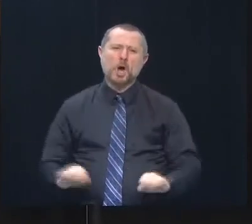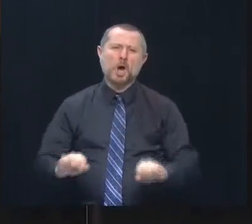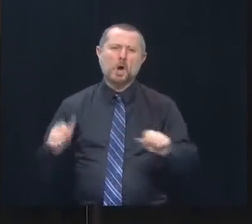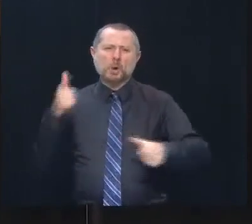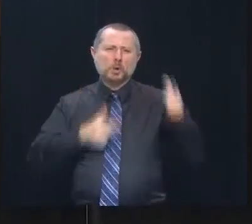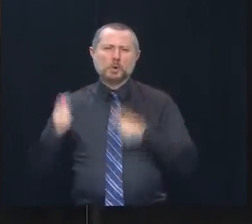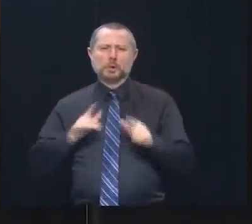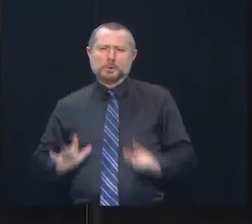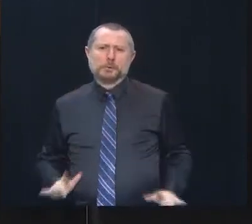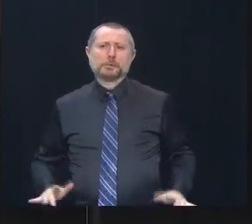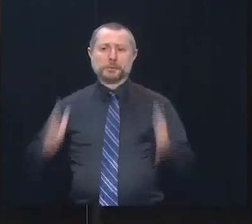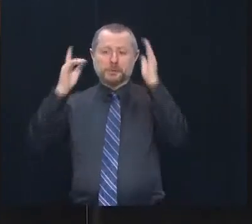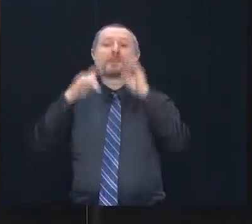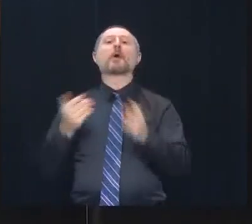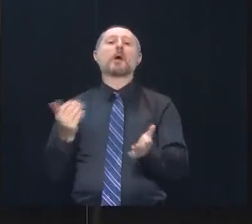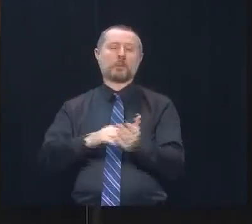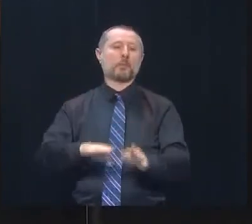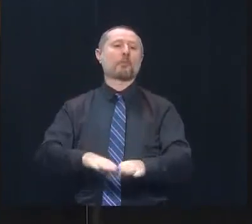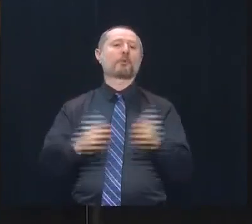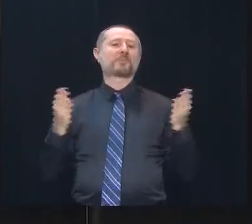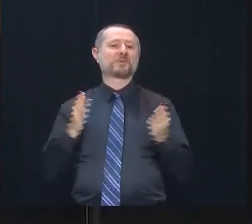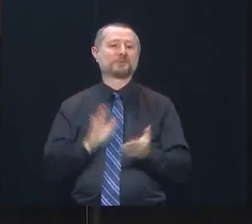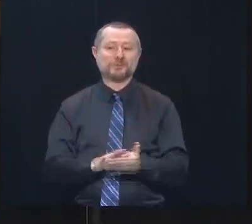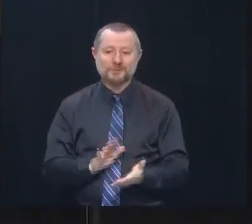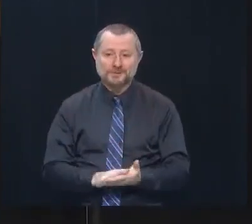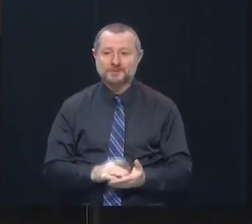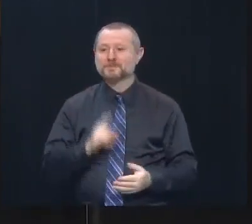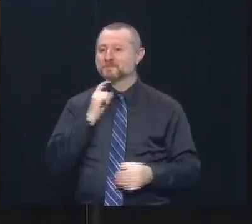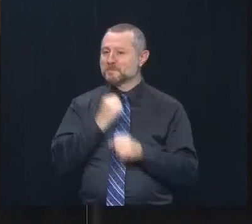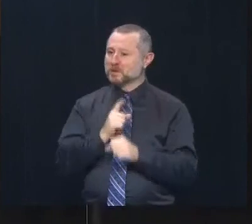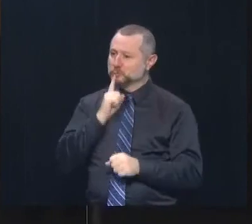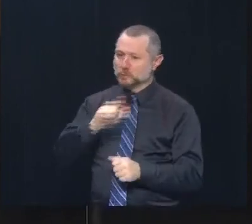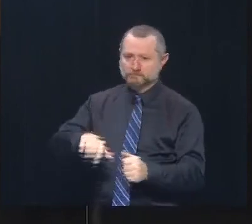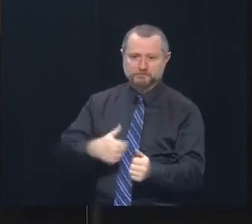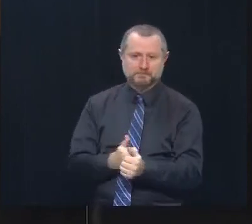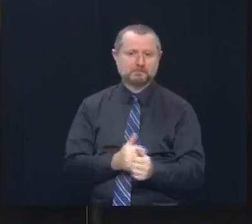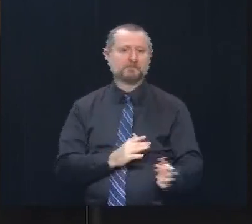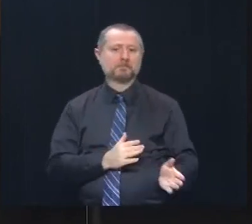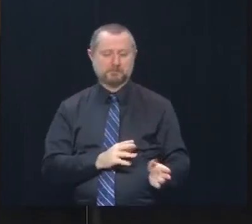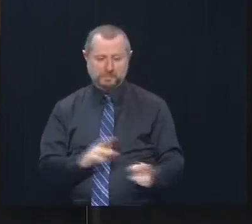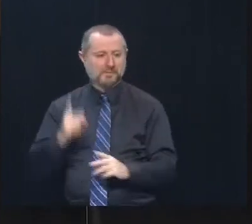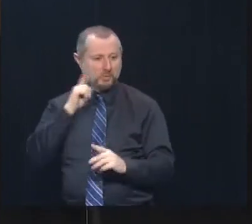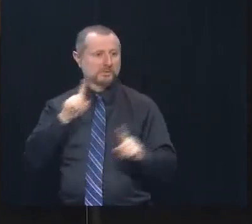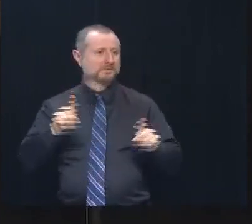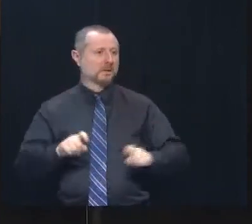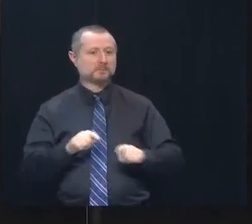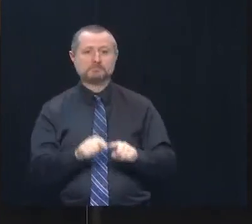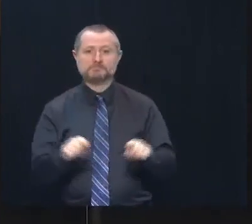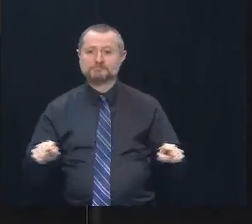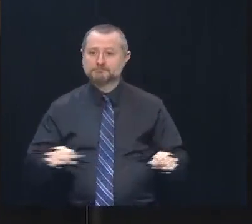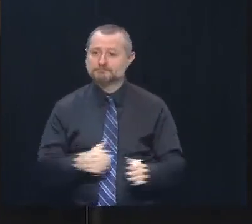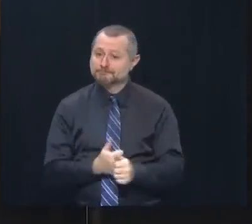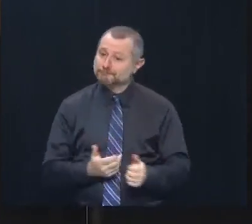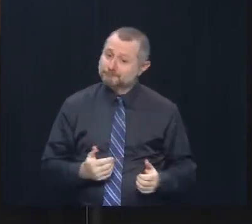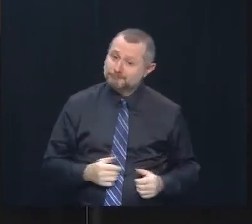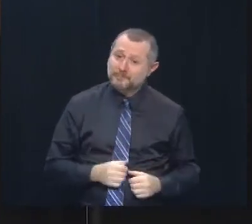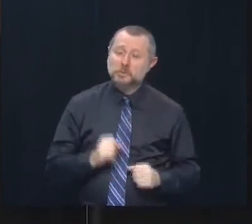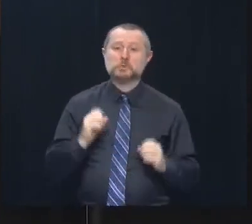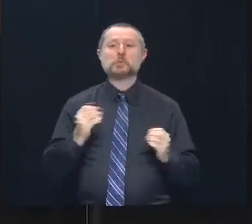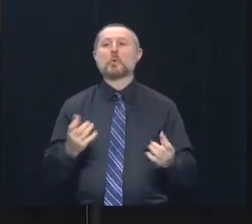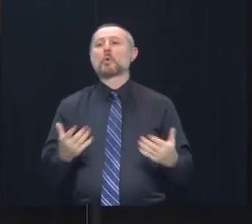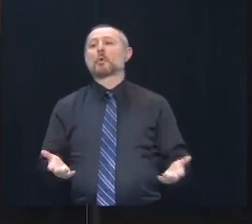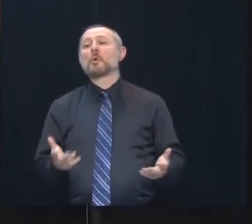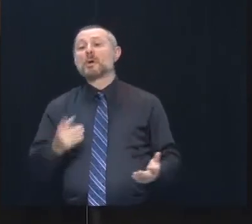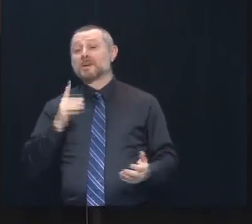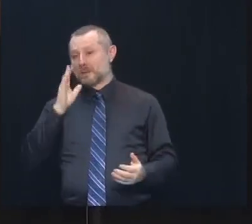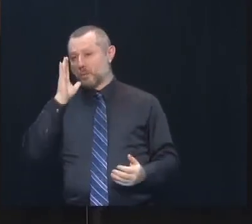reopened. We have to have enough tests to do that. So that's going to be a correlation of